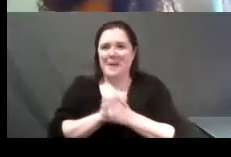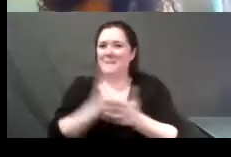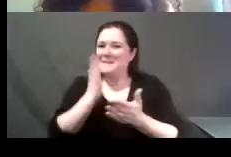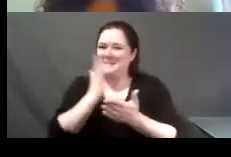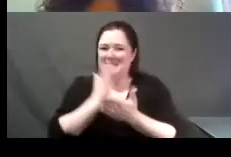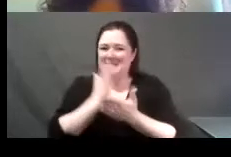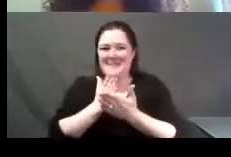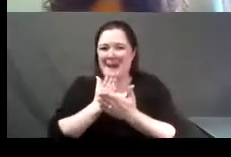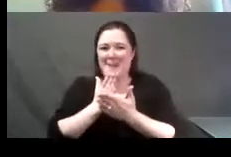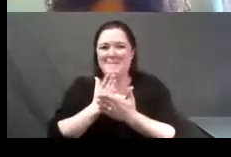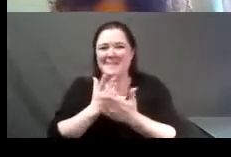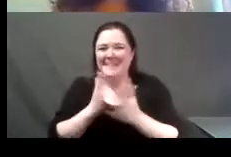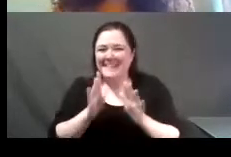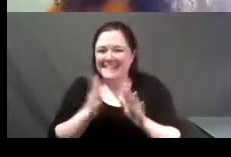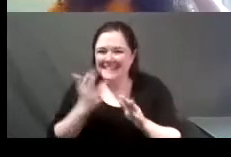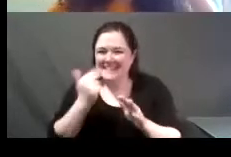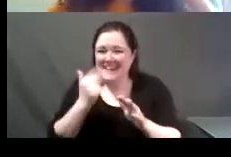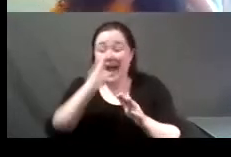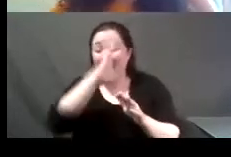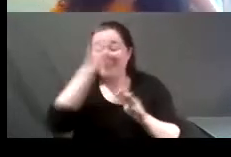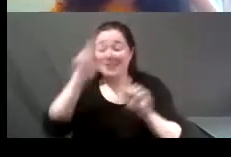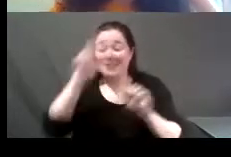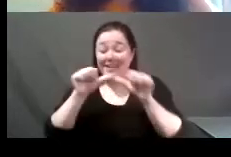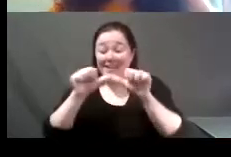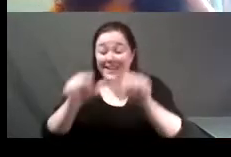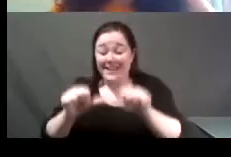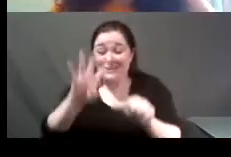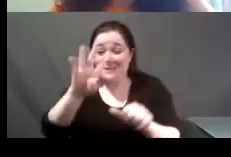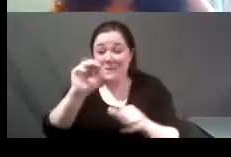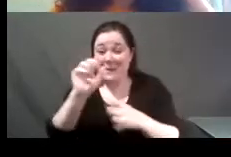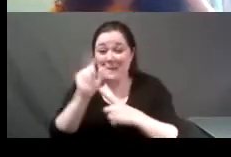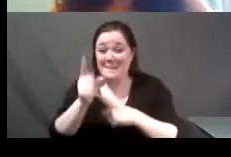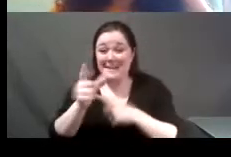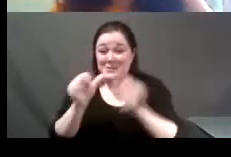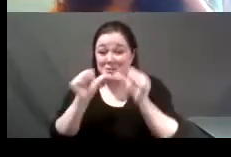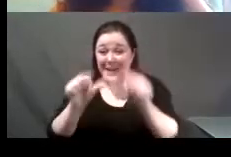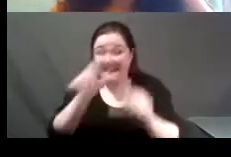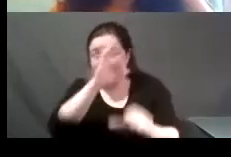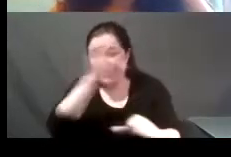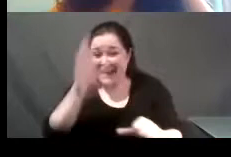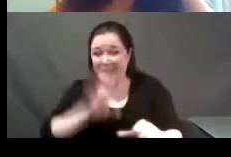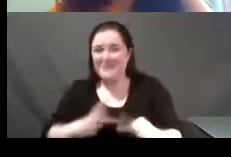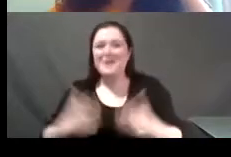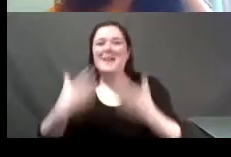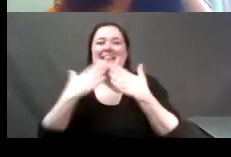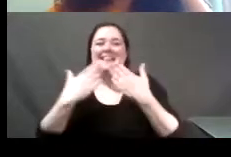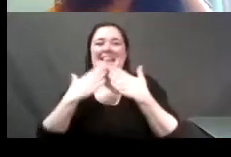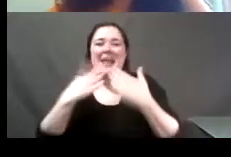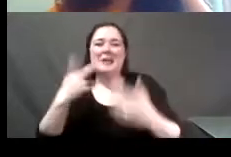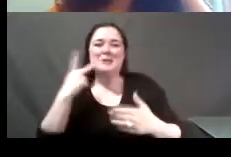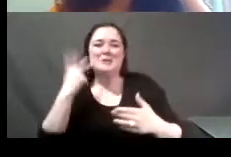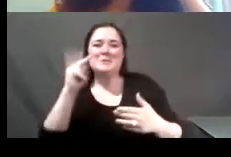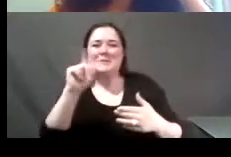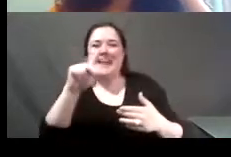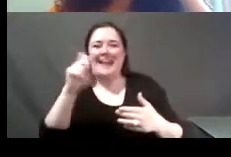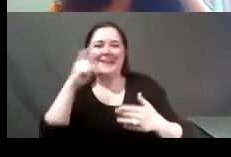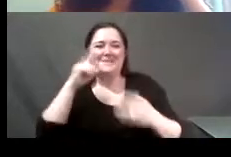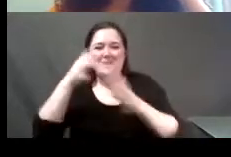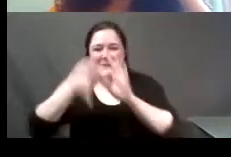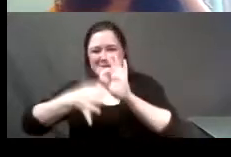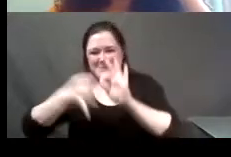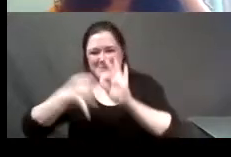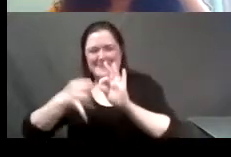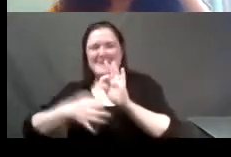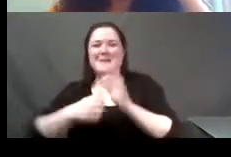never spoken for 40 minutes straight before. Thank you, Katie, for interpreting. I know there's been